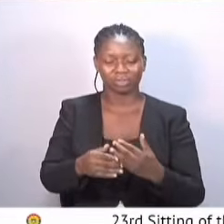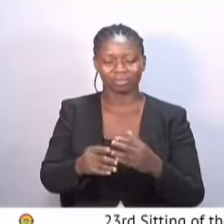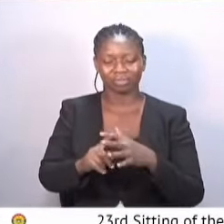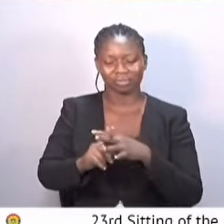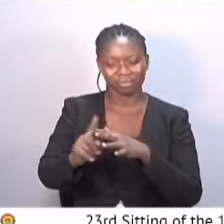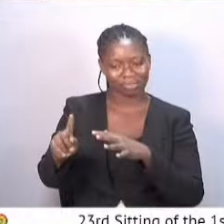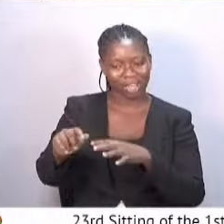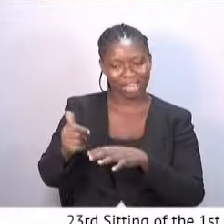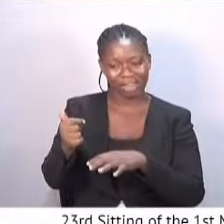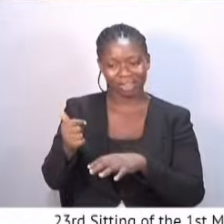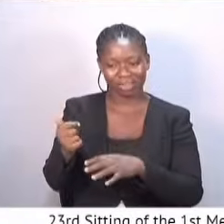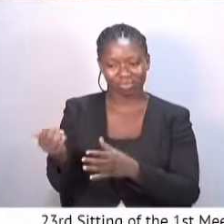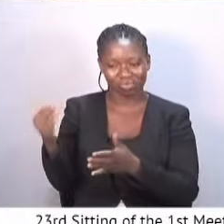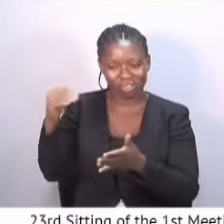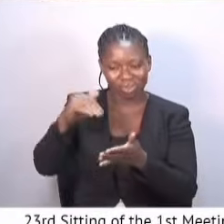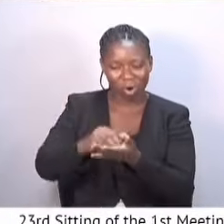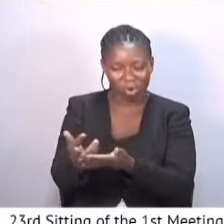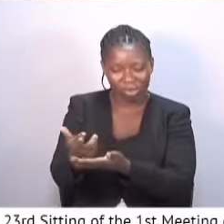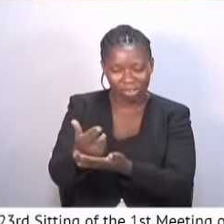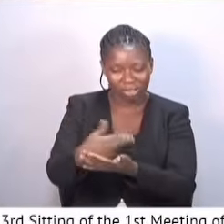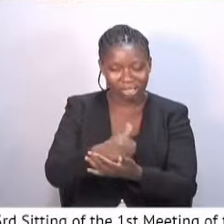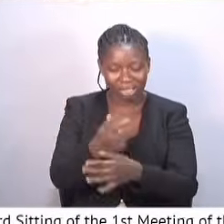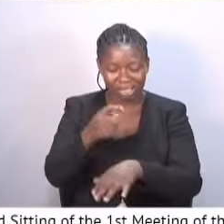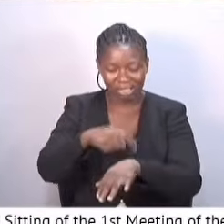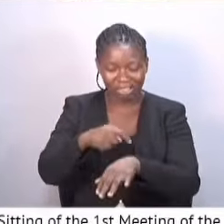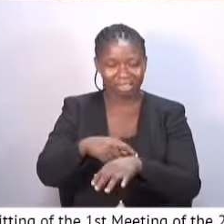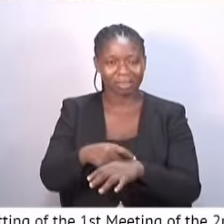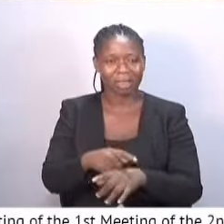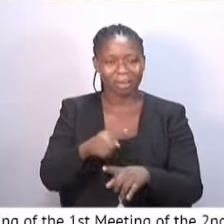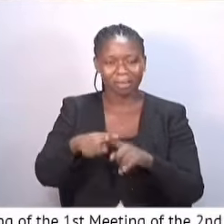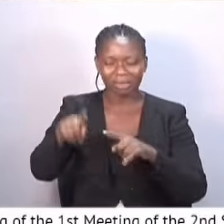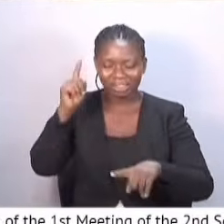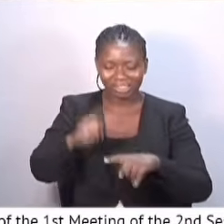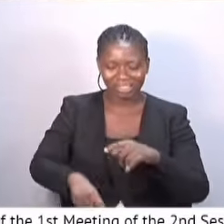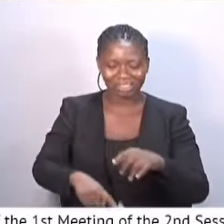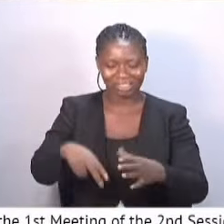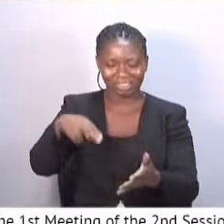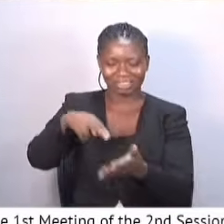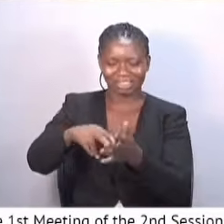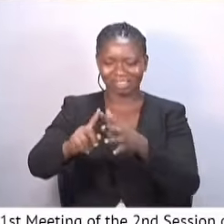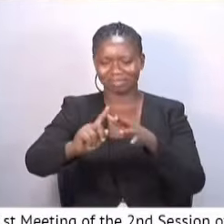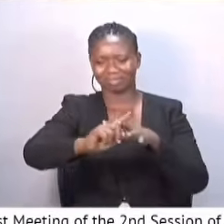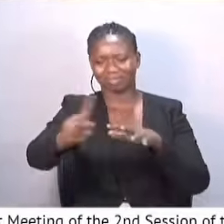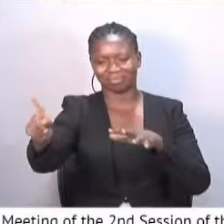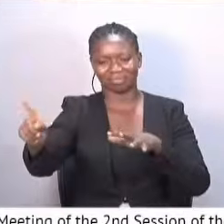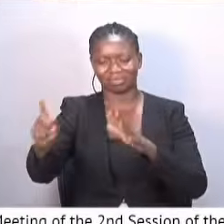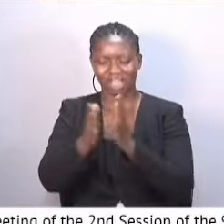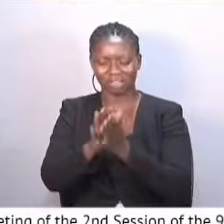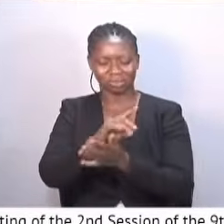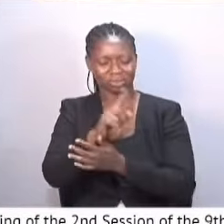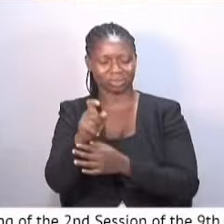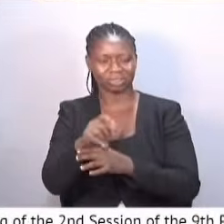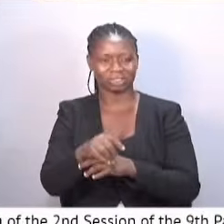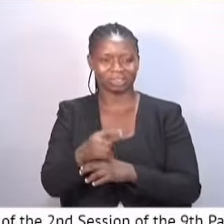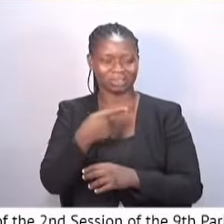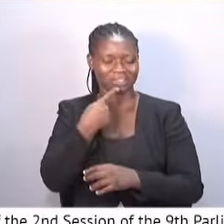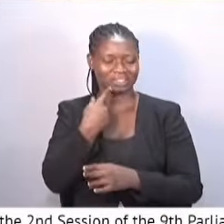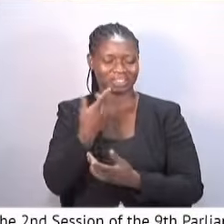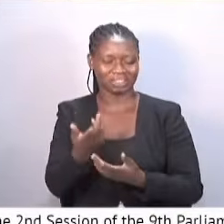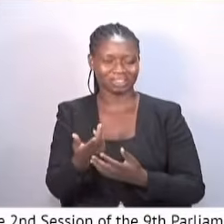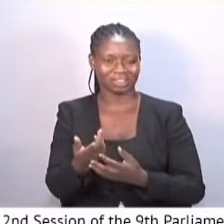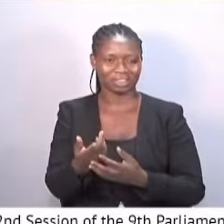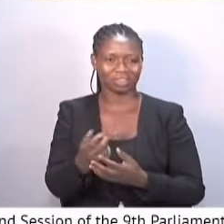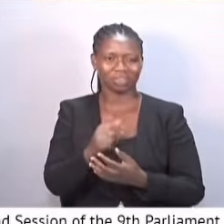leave, granted leave, to come back again. But you cannot mount the dispatch box when a question has been admitted. Then you